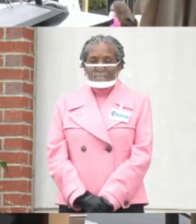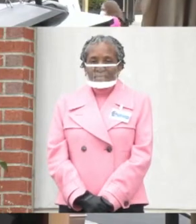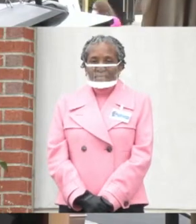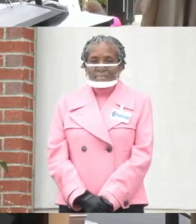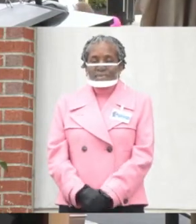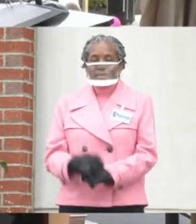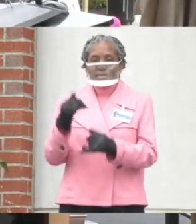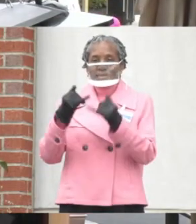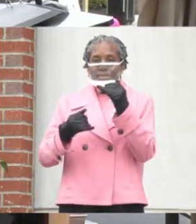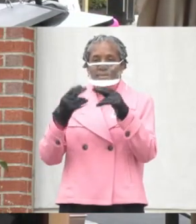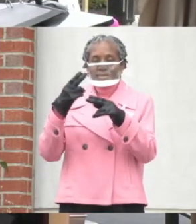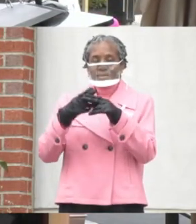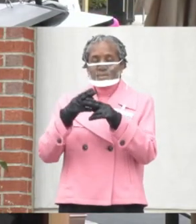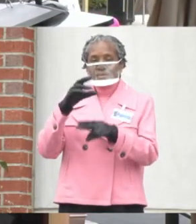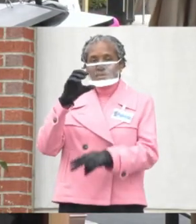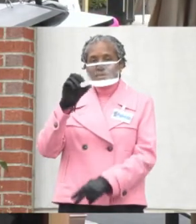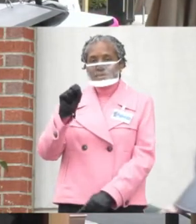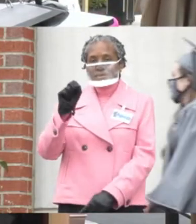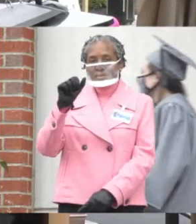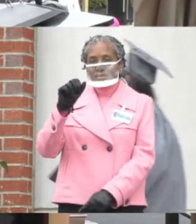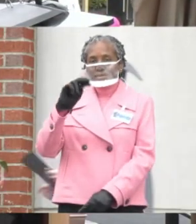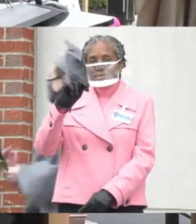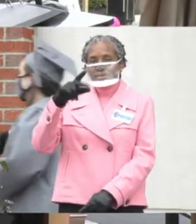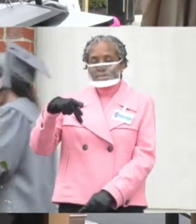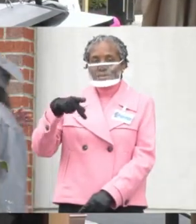Travis Mack, Adult High School.